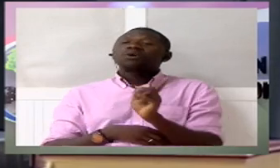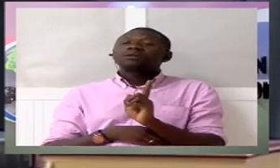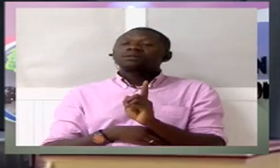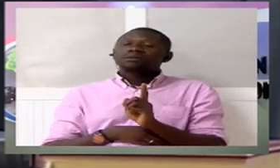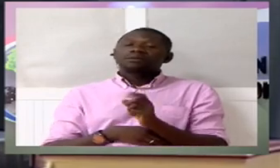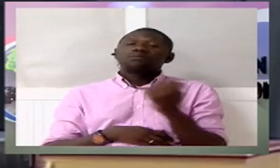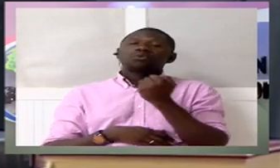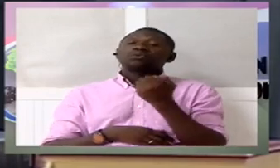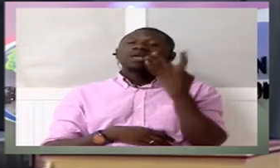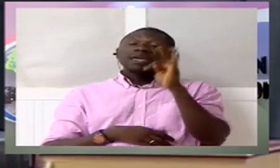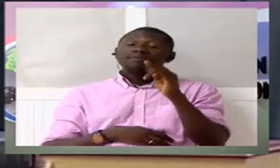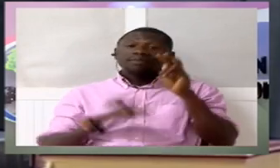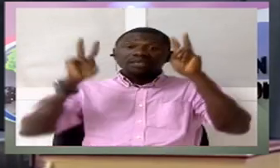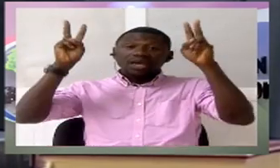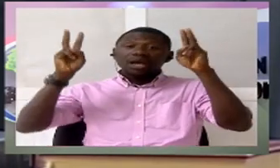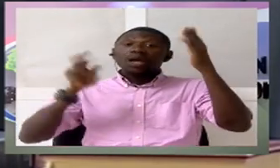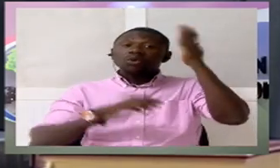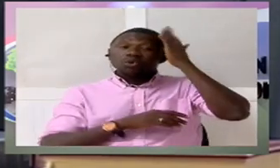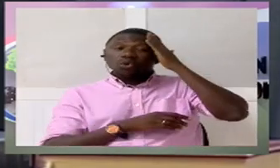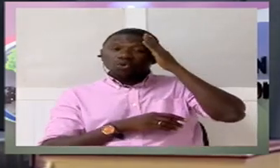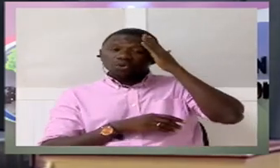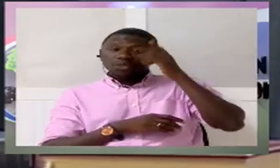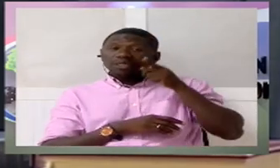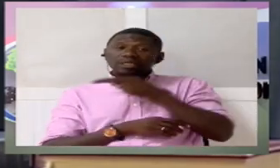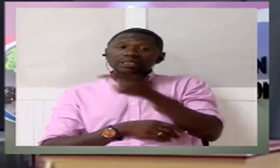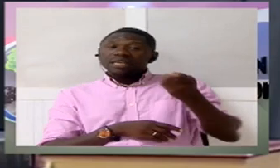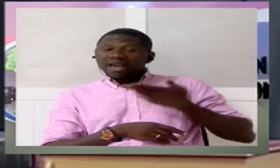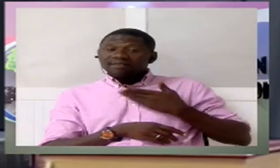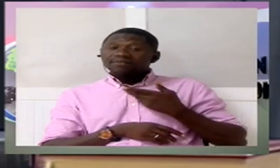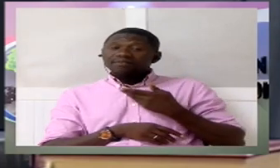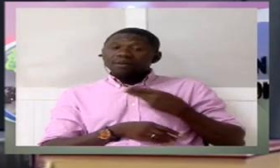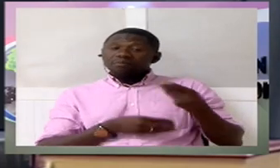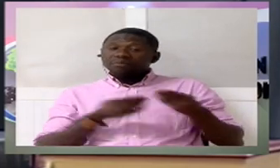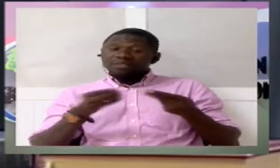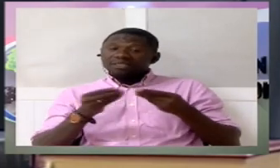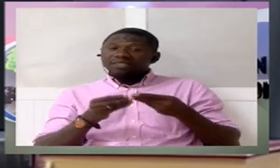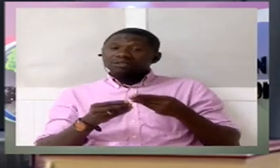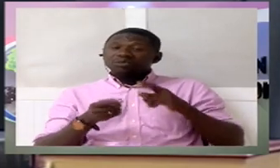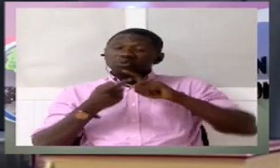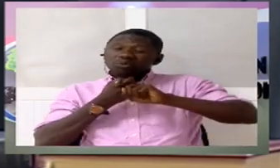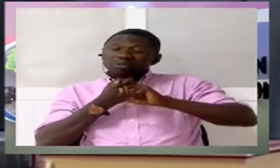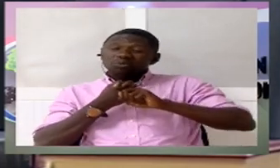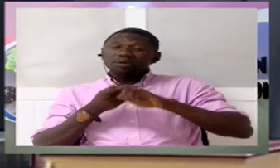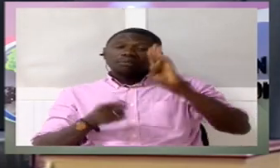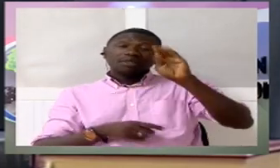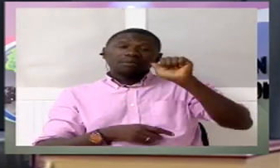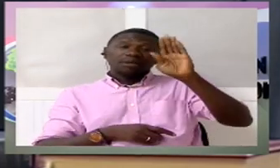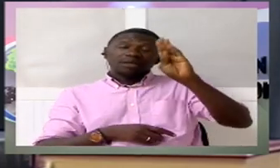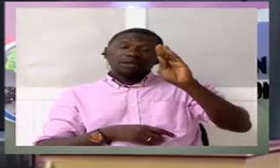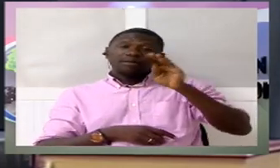Because if Yajame gets to know any business to do with Baba's family, that they had any business to do with Baba's